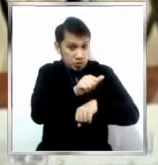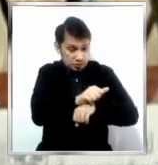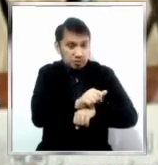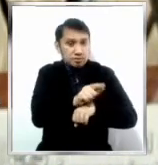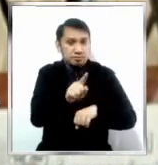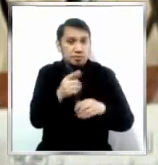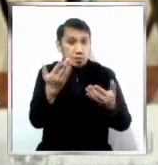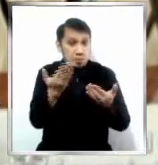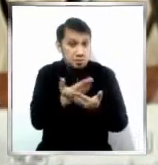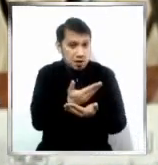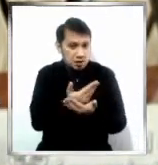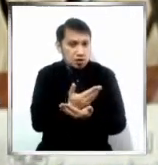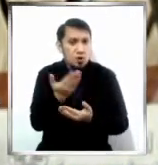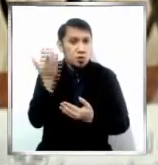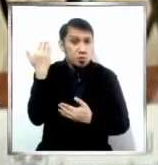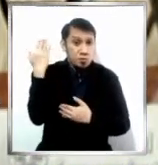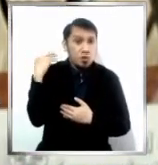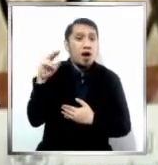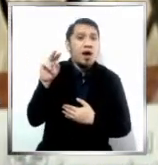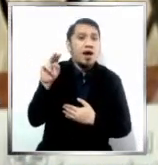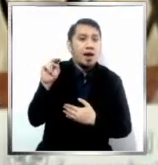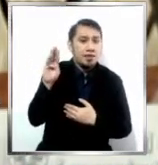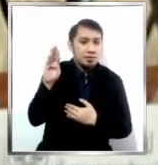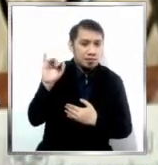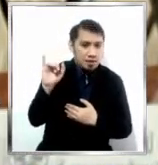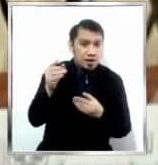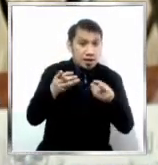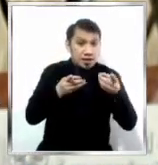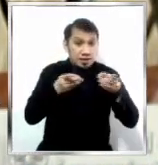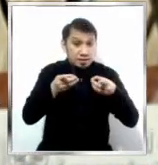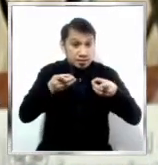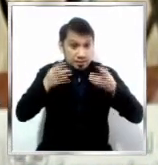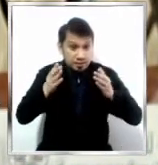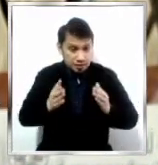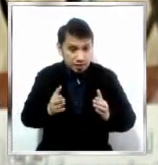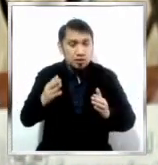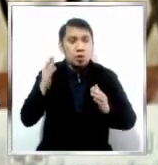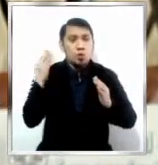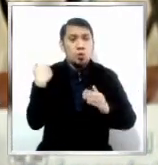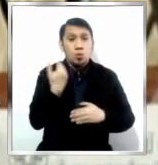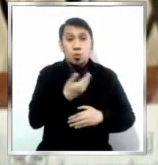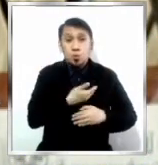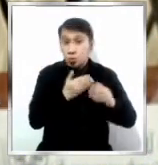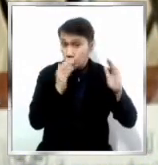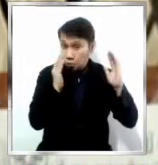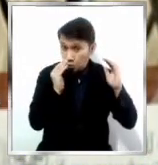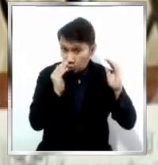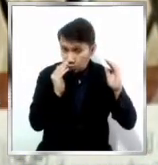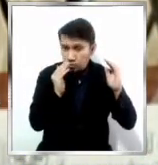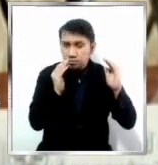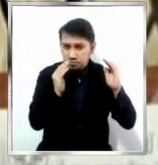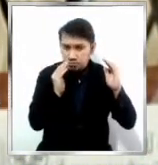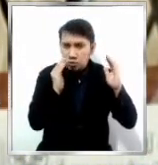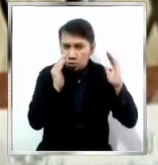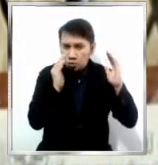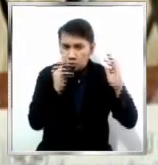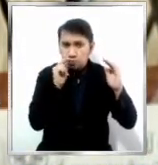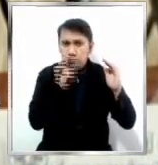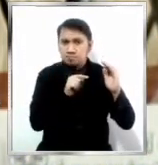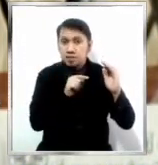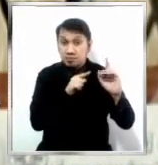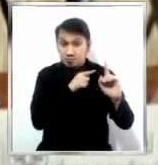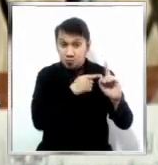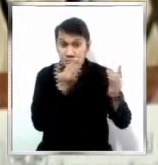former NBI director. And we hope that with him there, it will be much